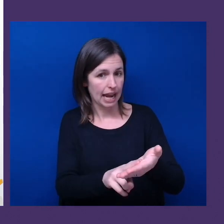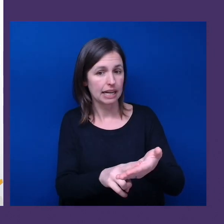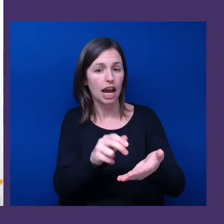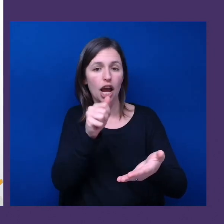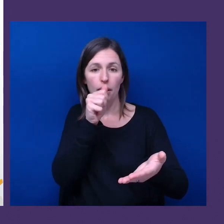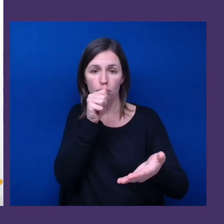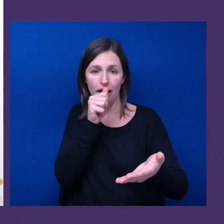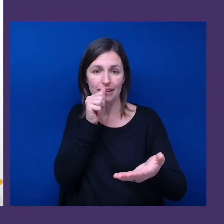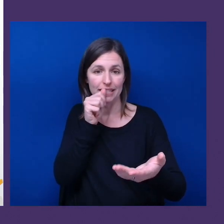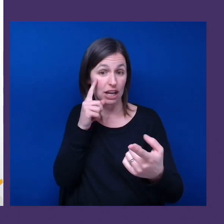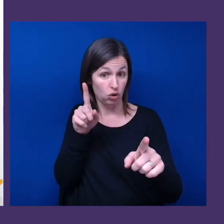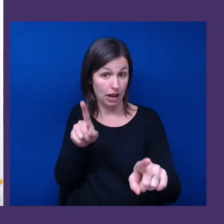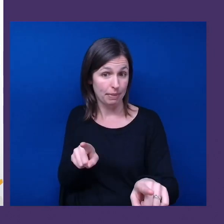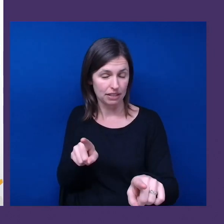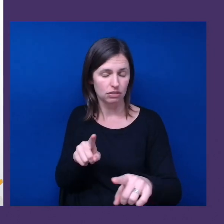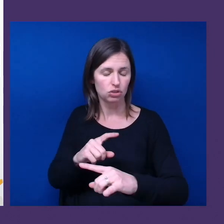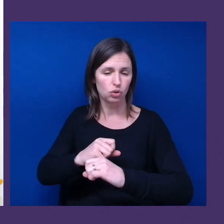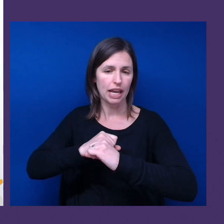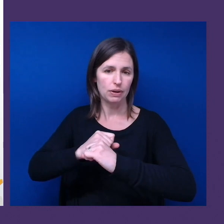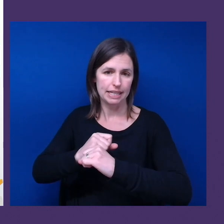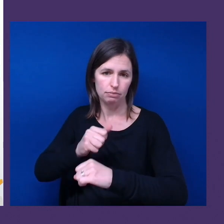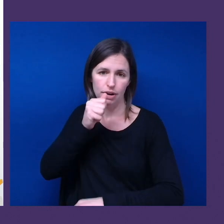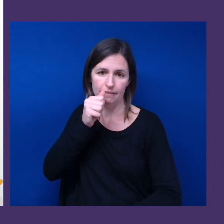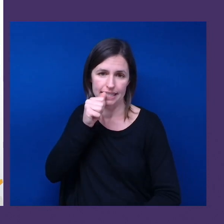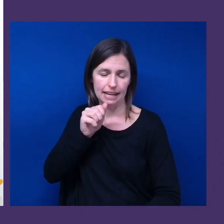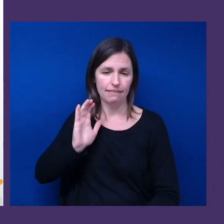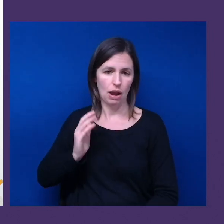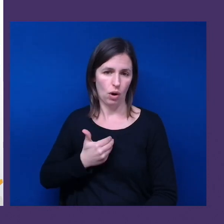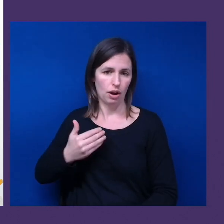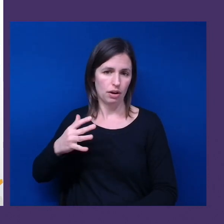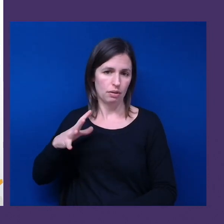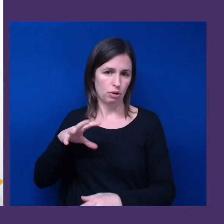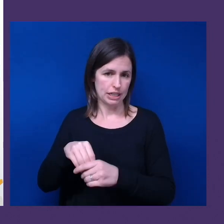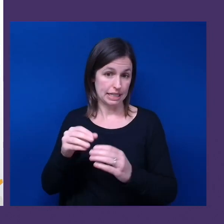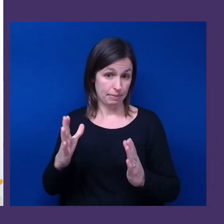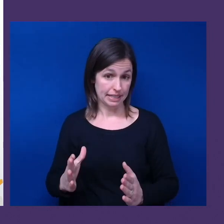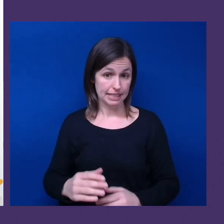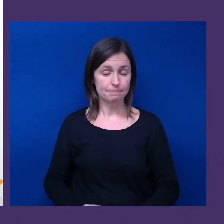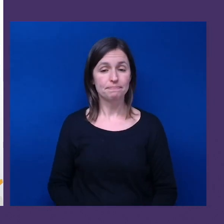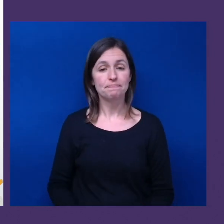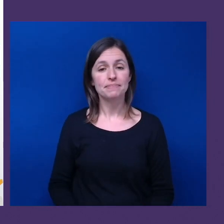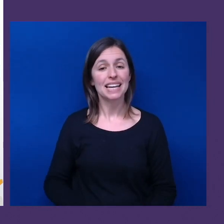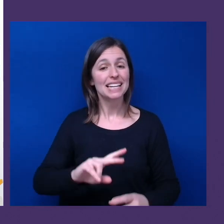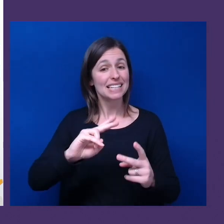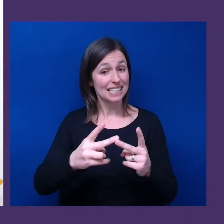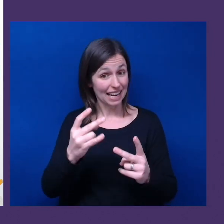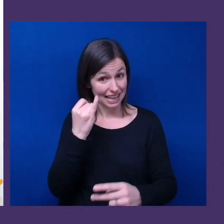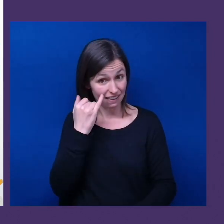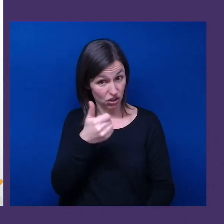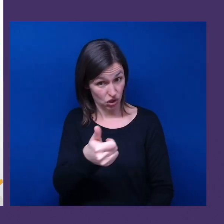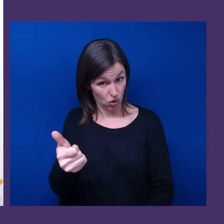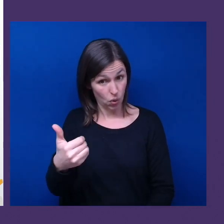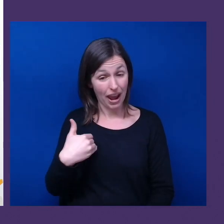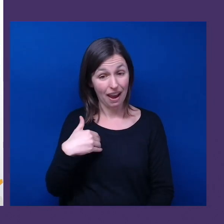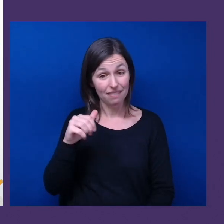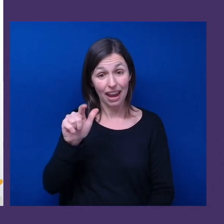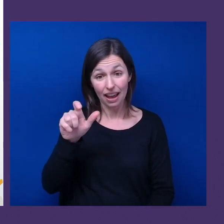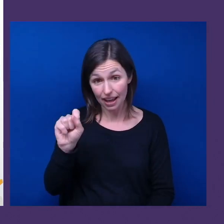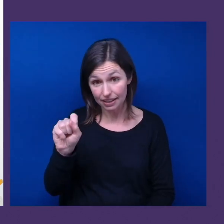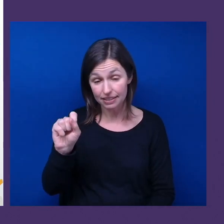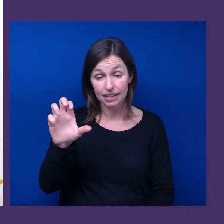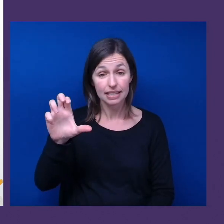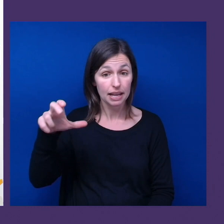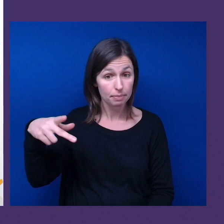participants. Second, if you have ALS or stroke, or cerebral palsy or Down syndrome and would like to record speech for the project,